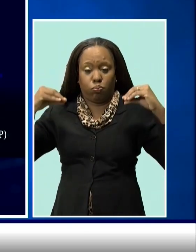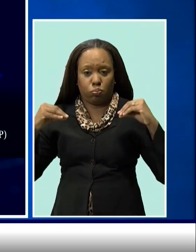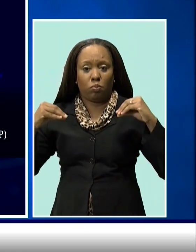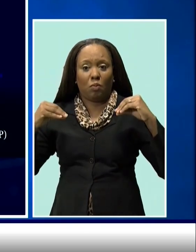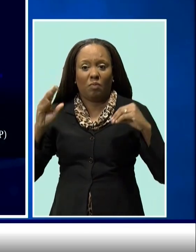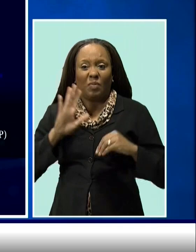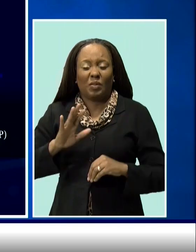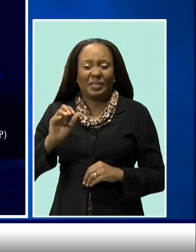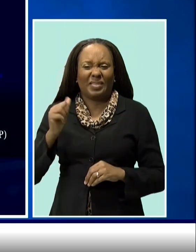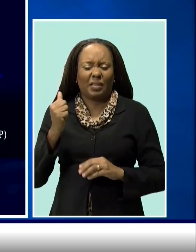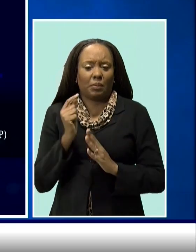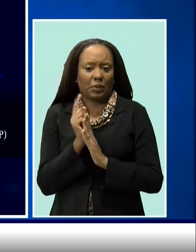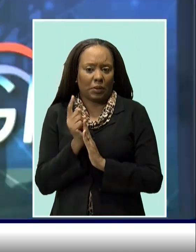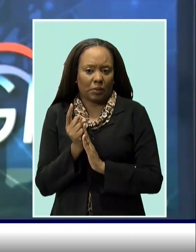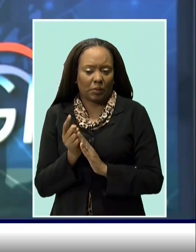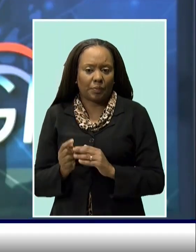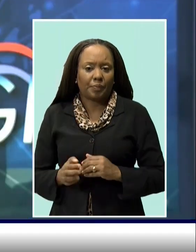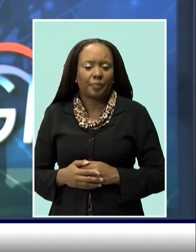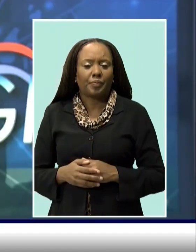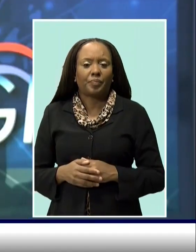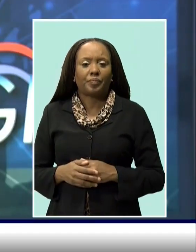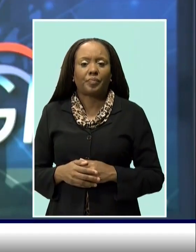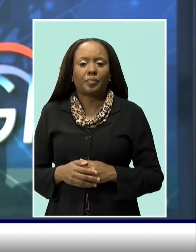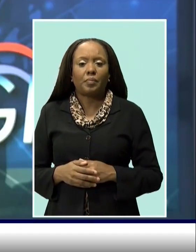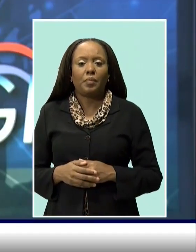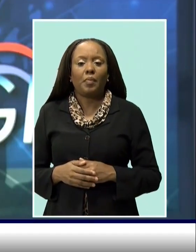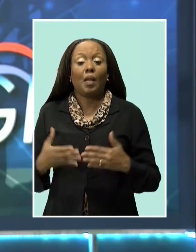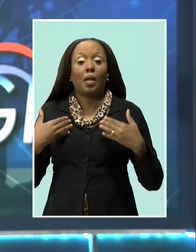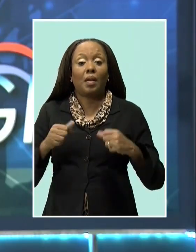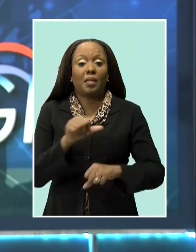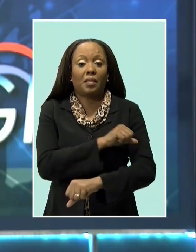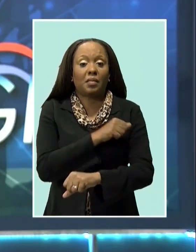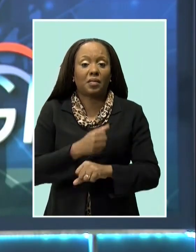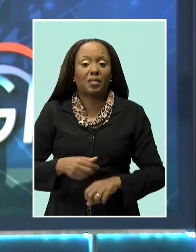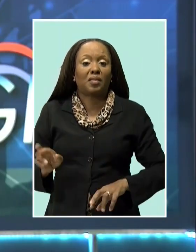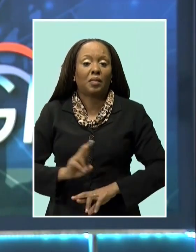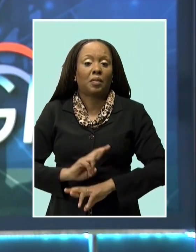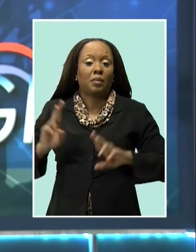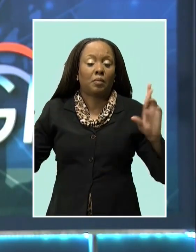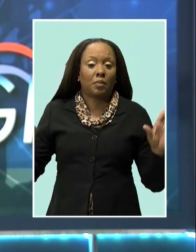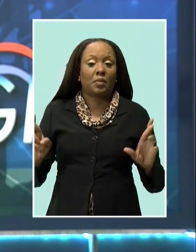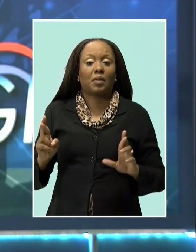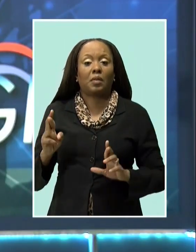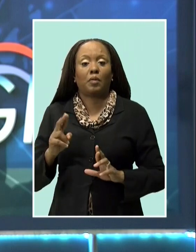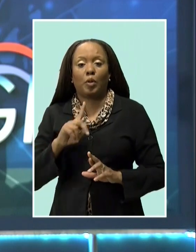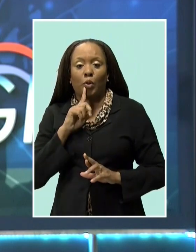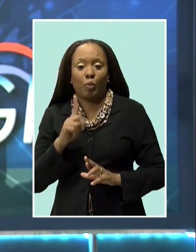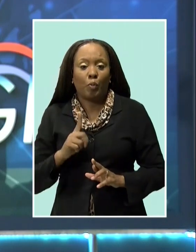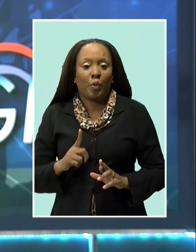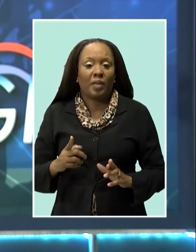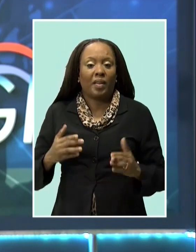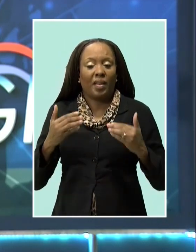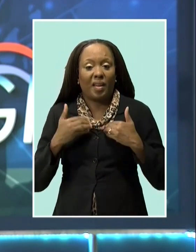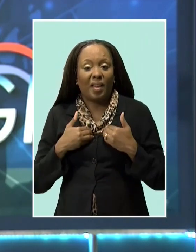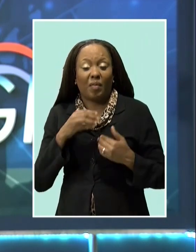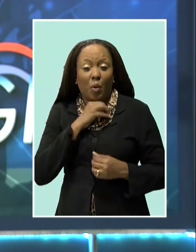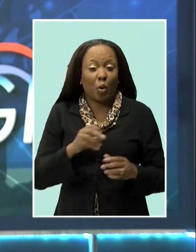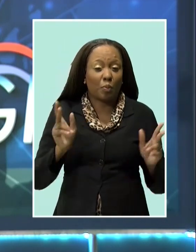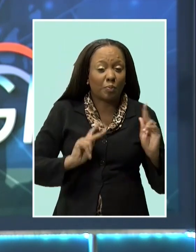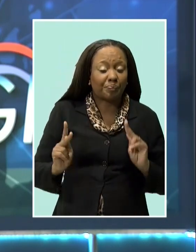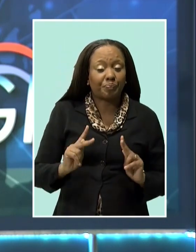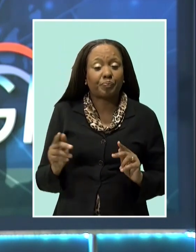for about 10 minutes. Health officials are getting ready for an all-out push to get the elderly and people with